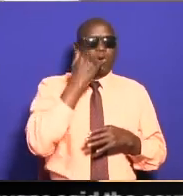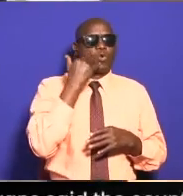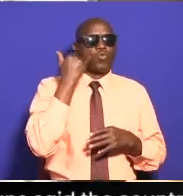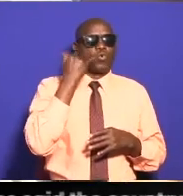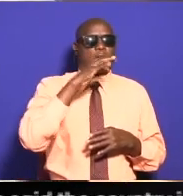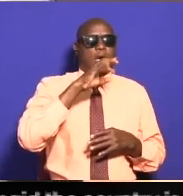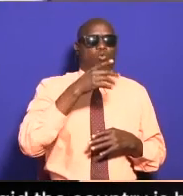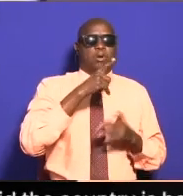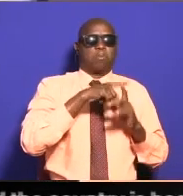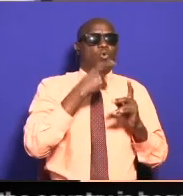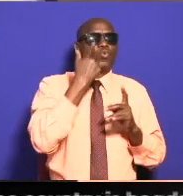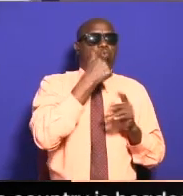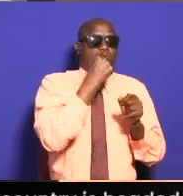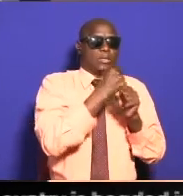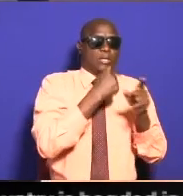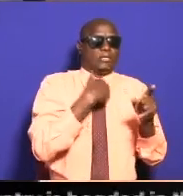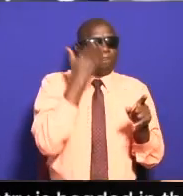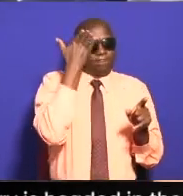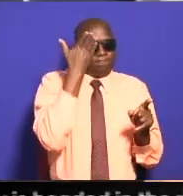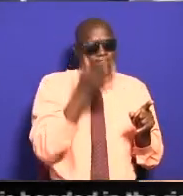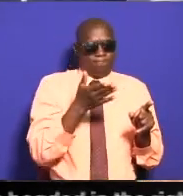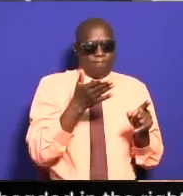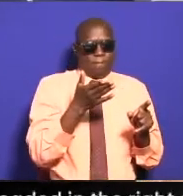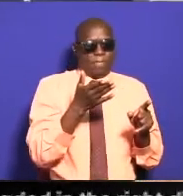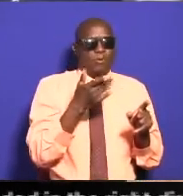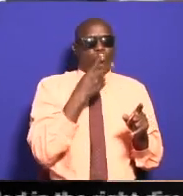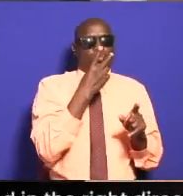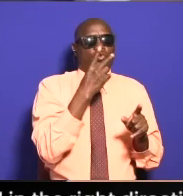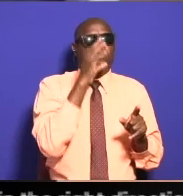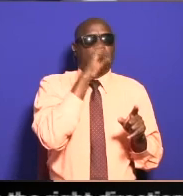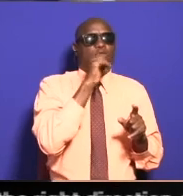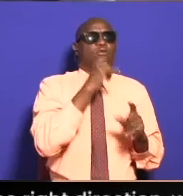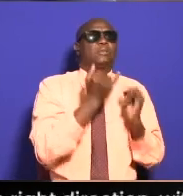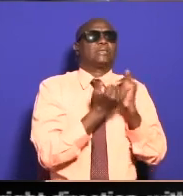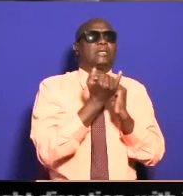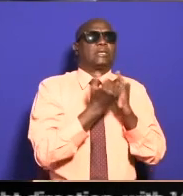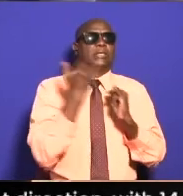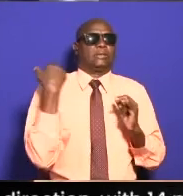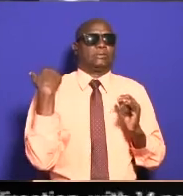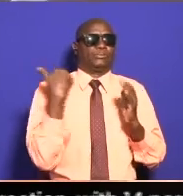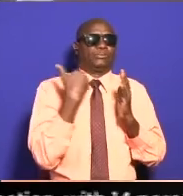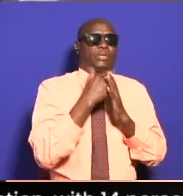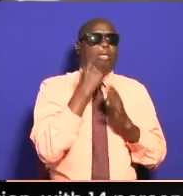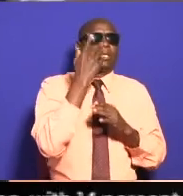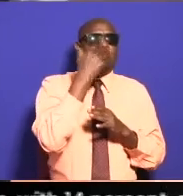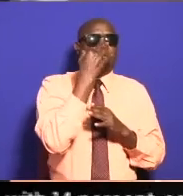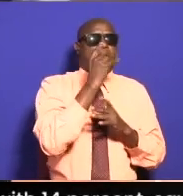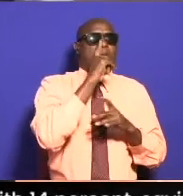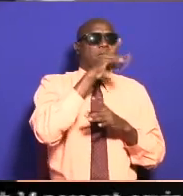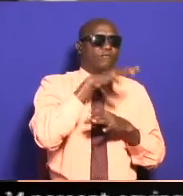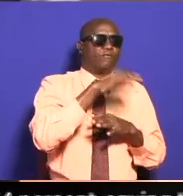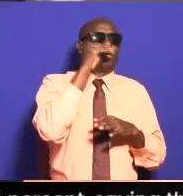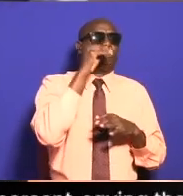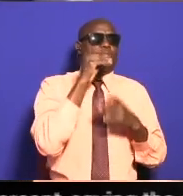people. The two deceased women had gone missing since Saturday and their bodies were found 3 days later, with